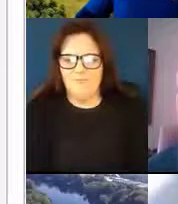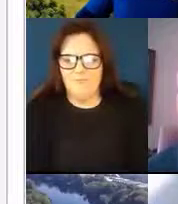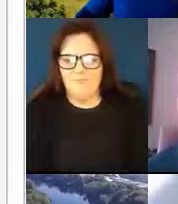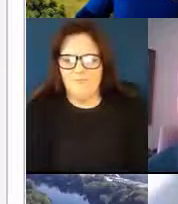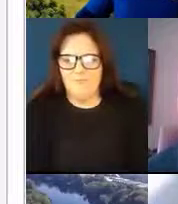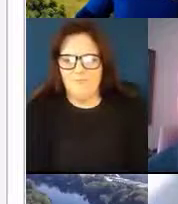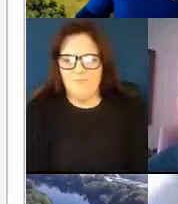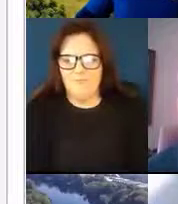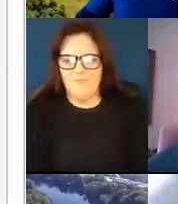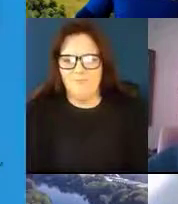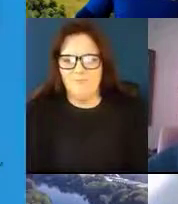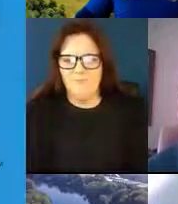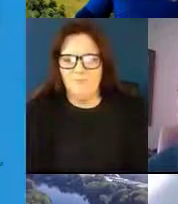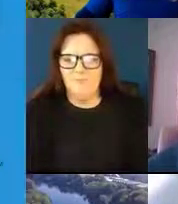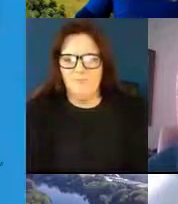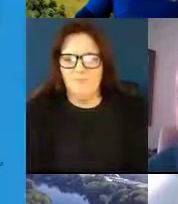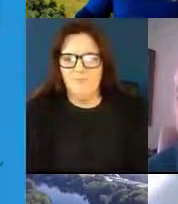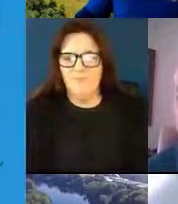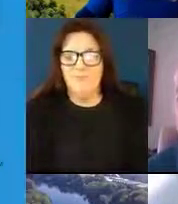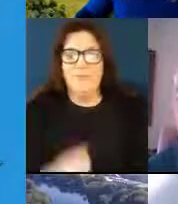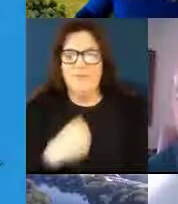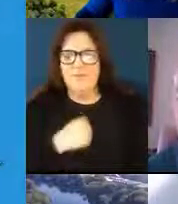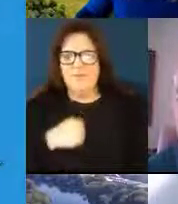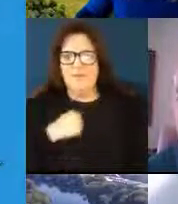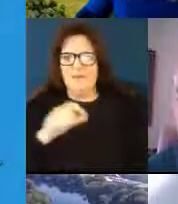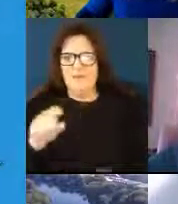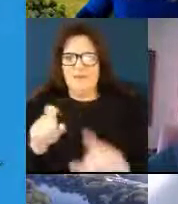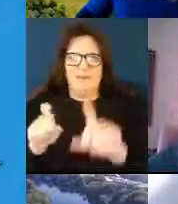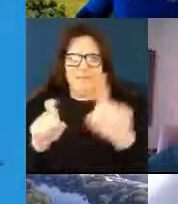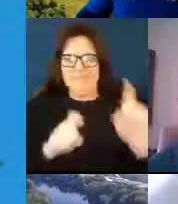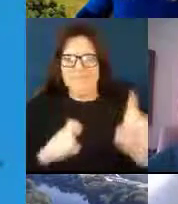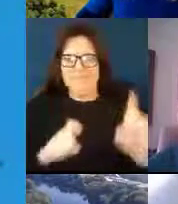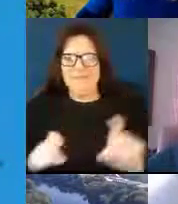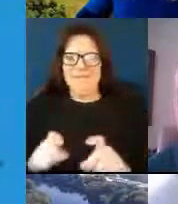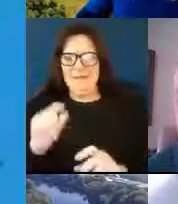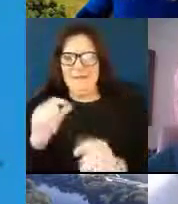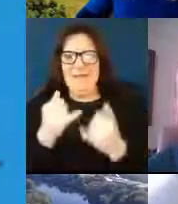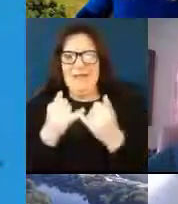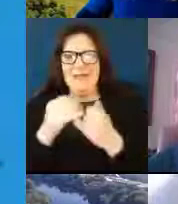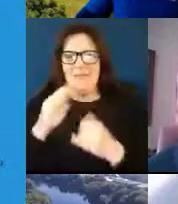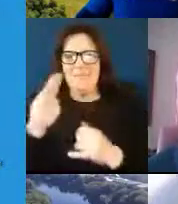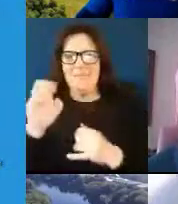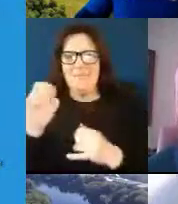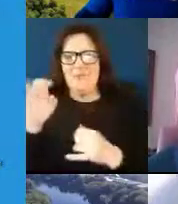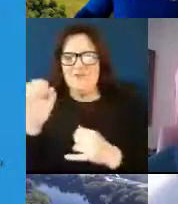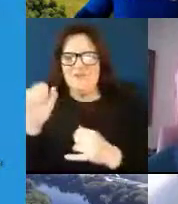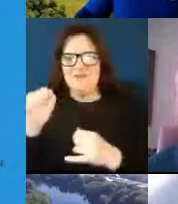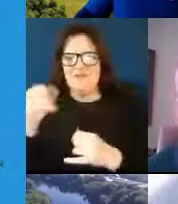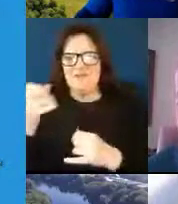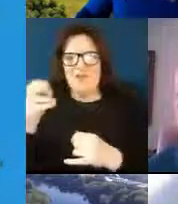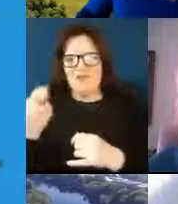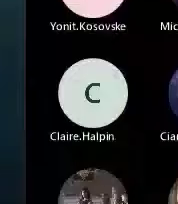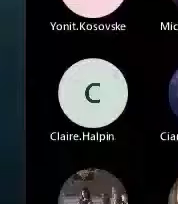Sorry, guys. I feel a little bit like Boris Johnson during the week, I have to say.